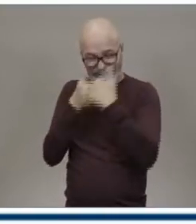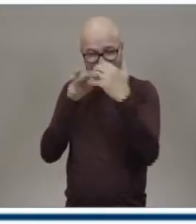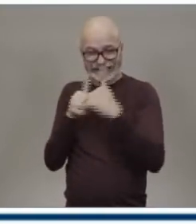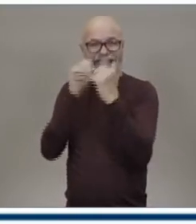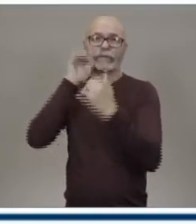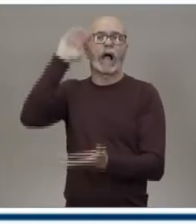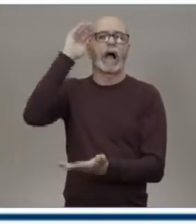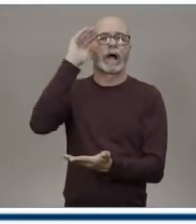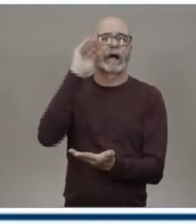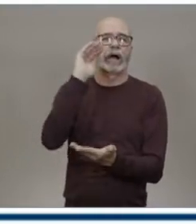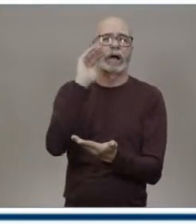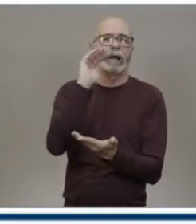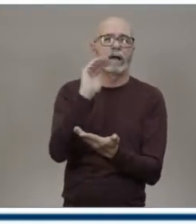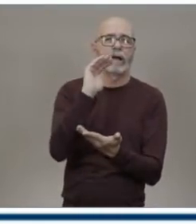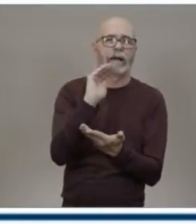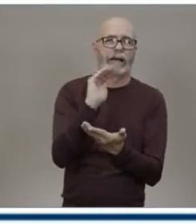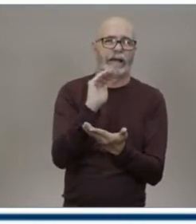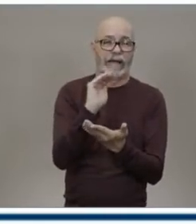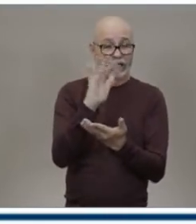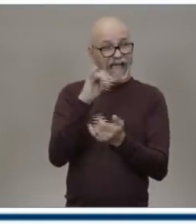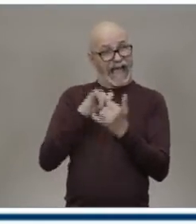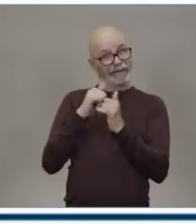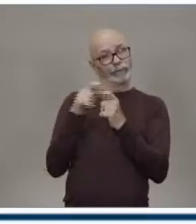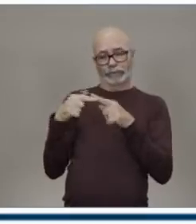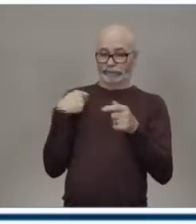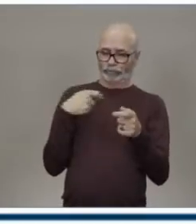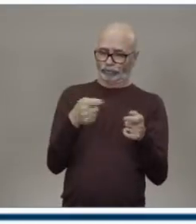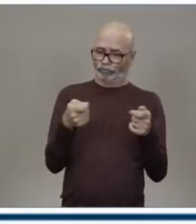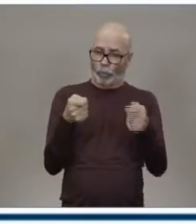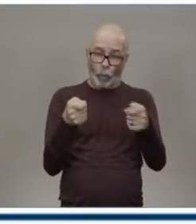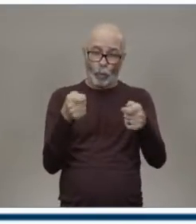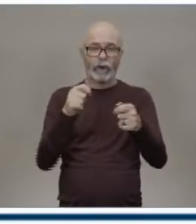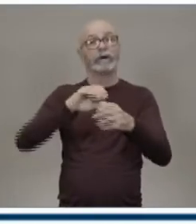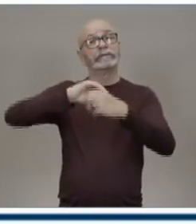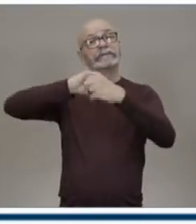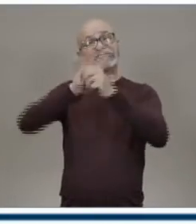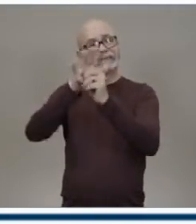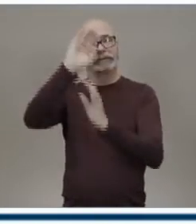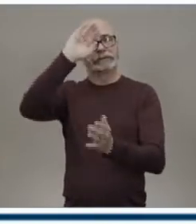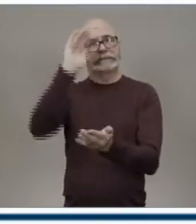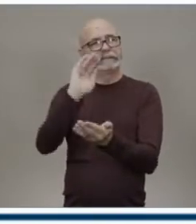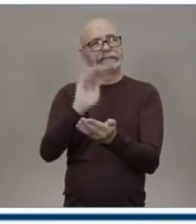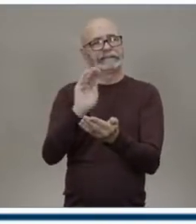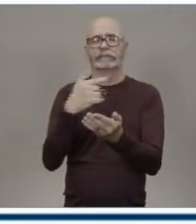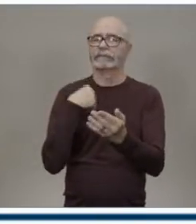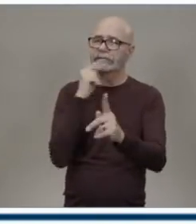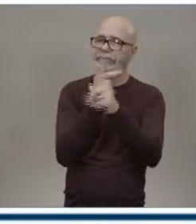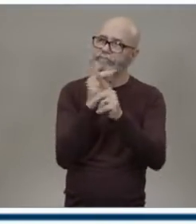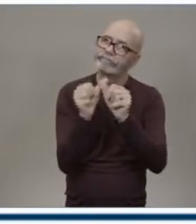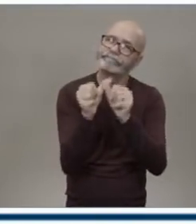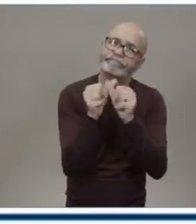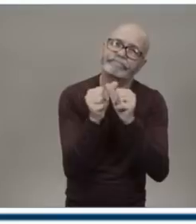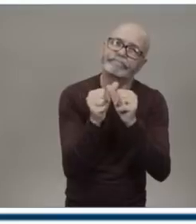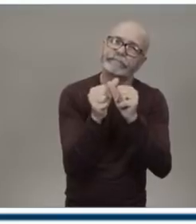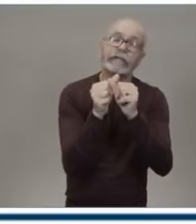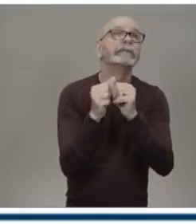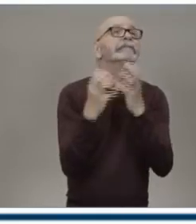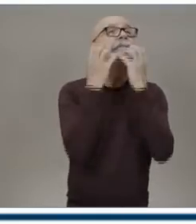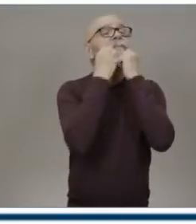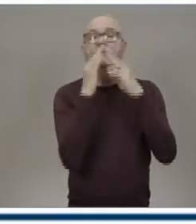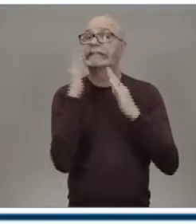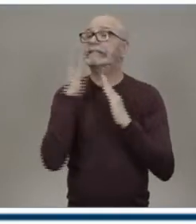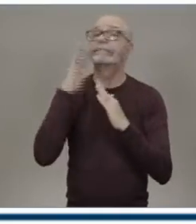of COVID control while reducing all these challenges is my ongoing top priority. I came here